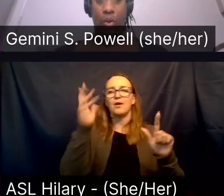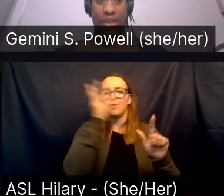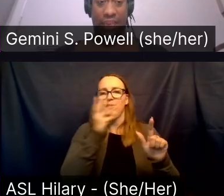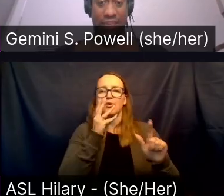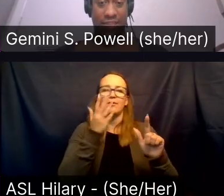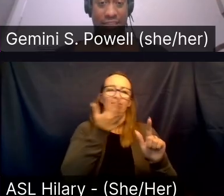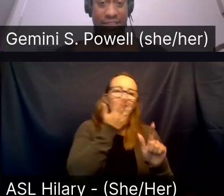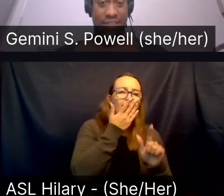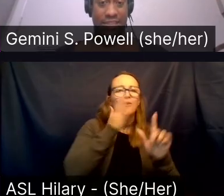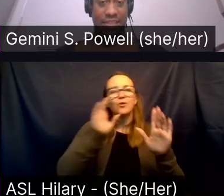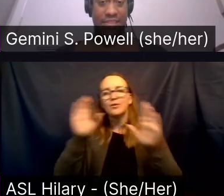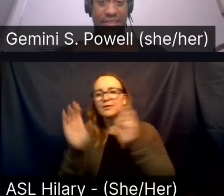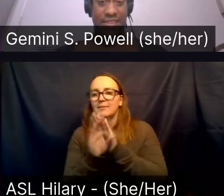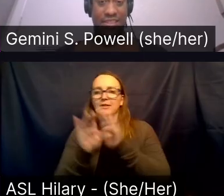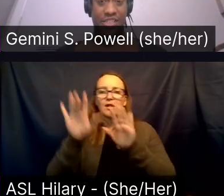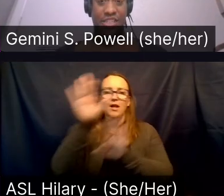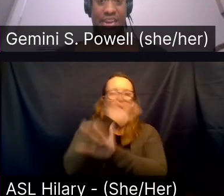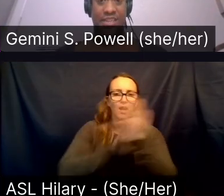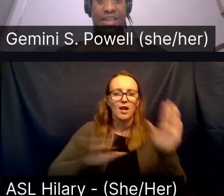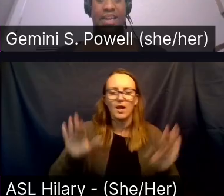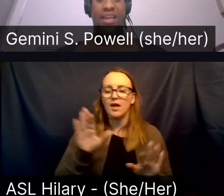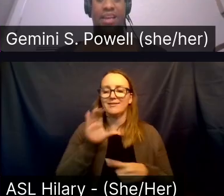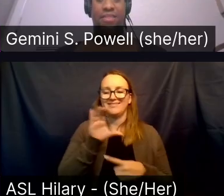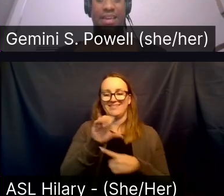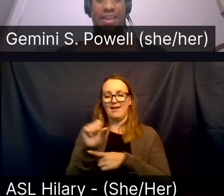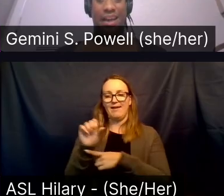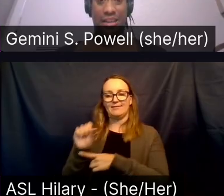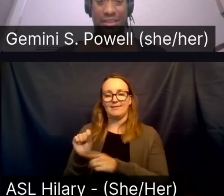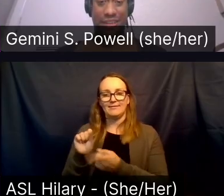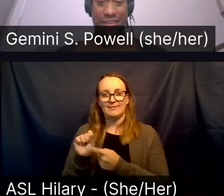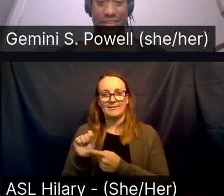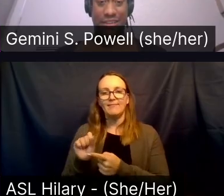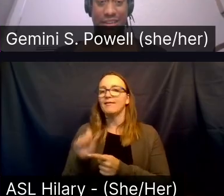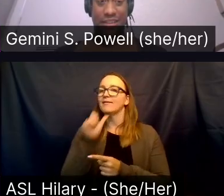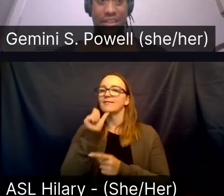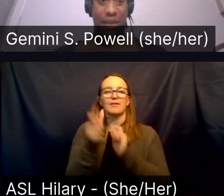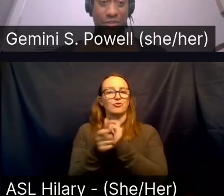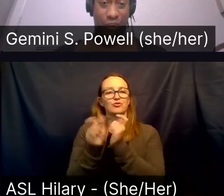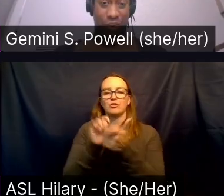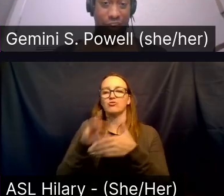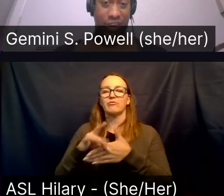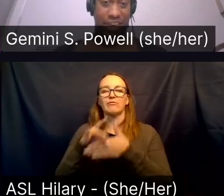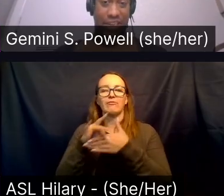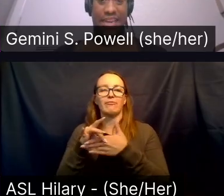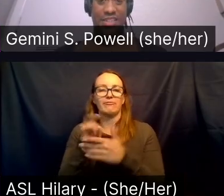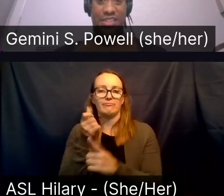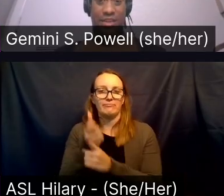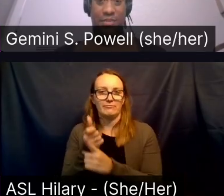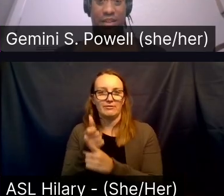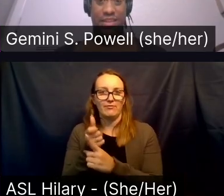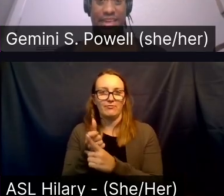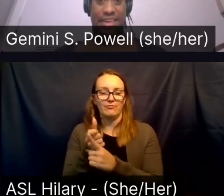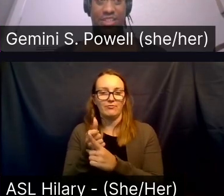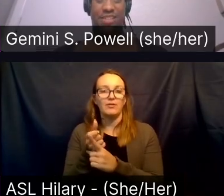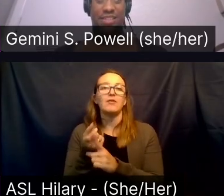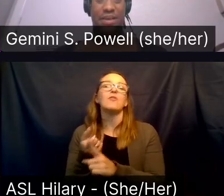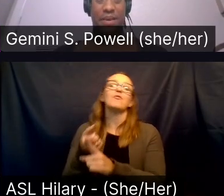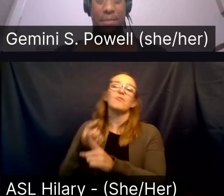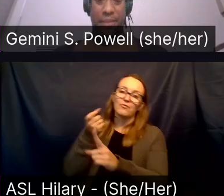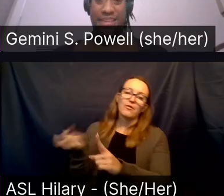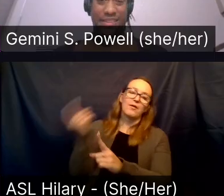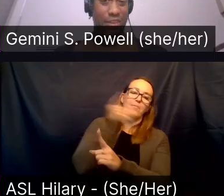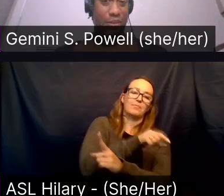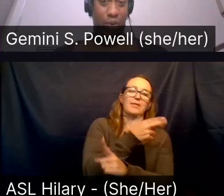the whole key is that CSS doesn't change any of the content that was already created in HTML. It